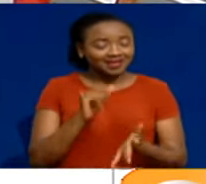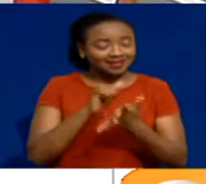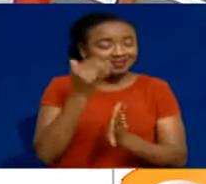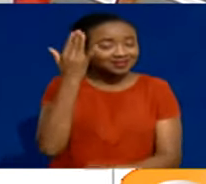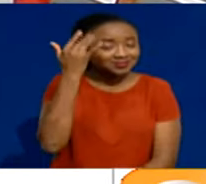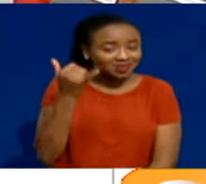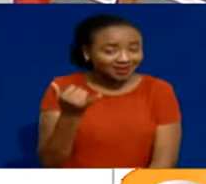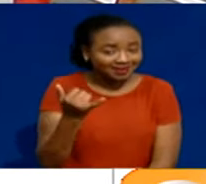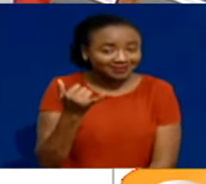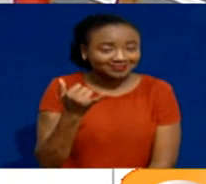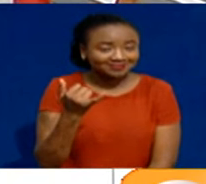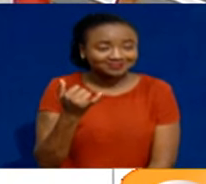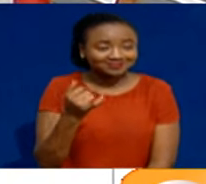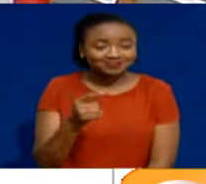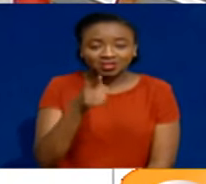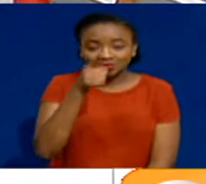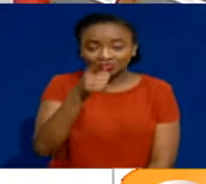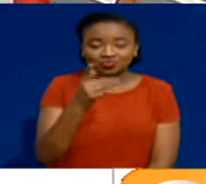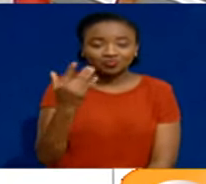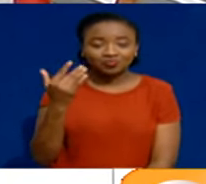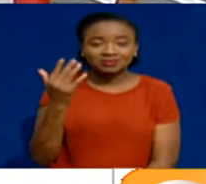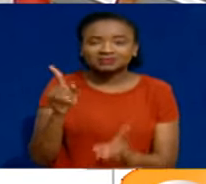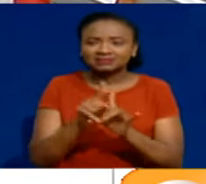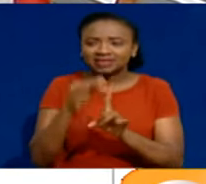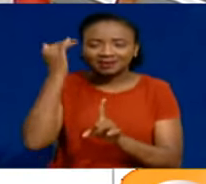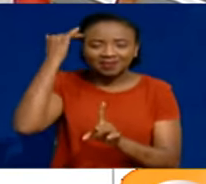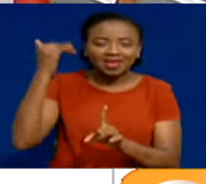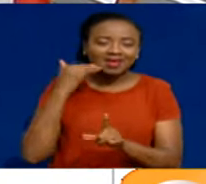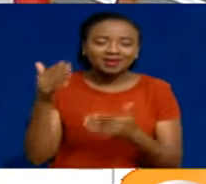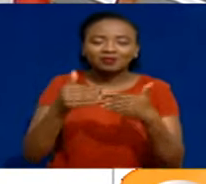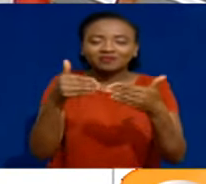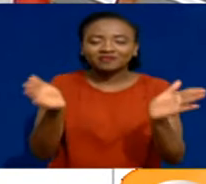that is why you are ahead of the family.